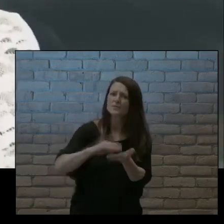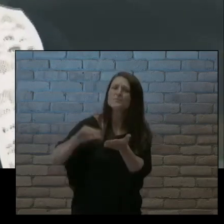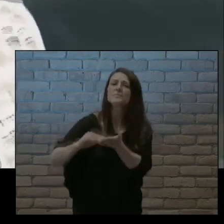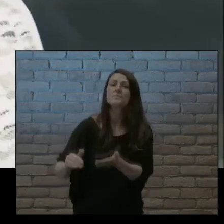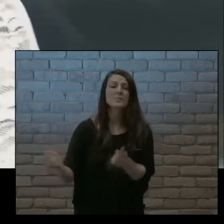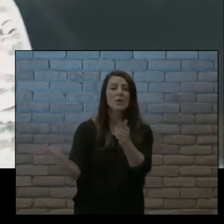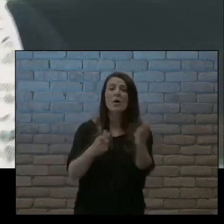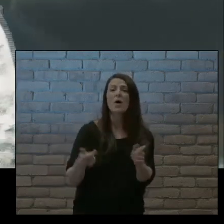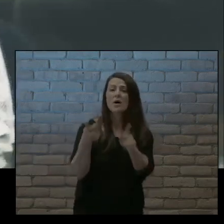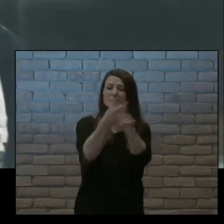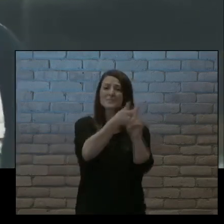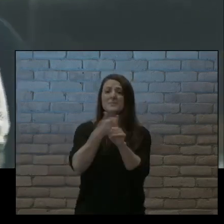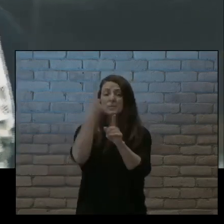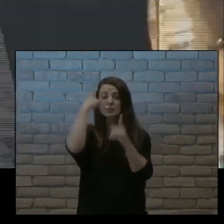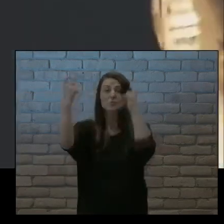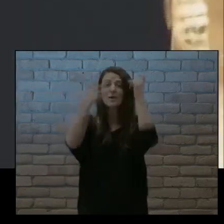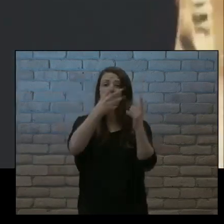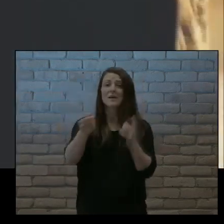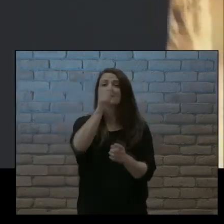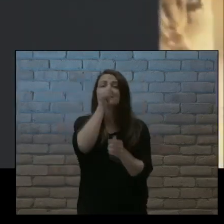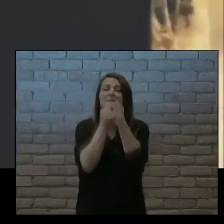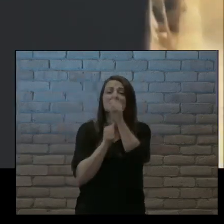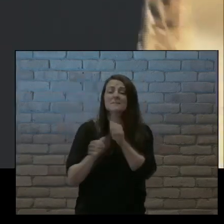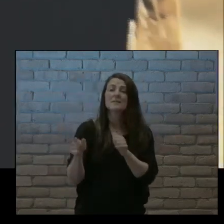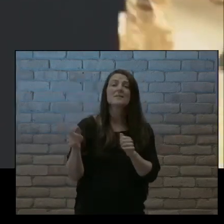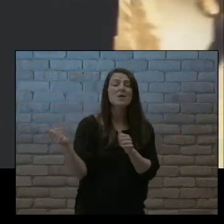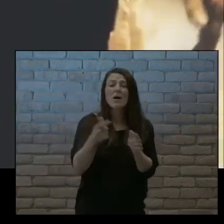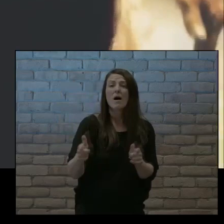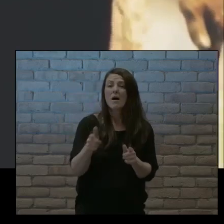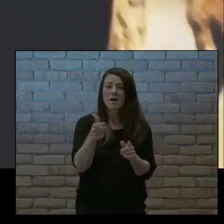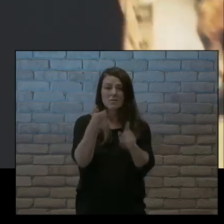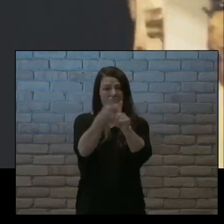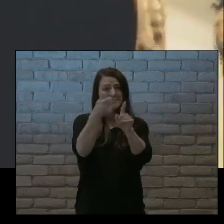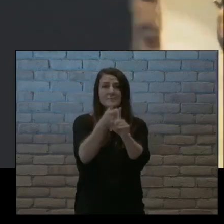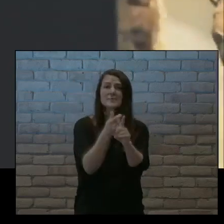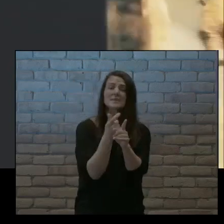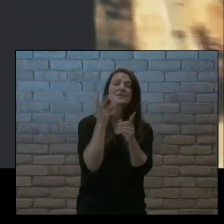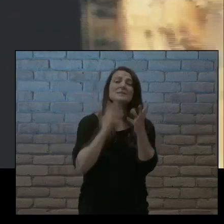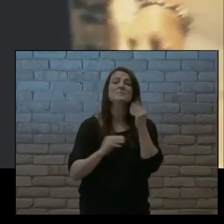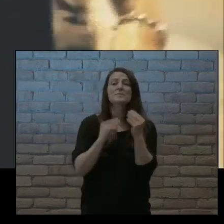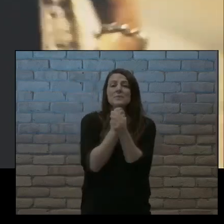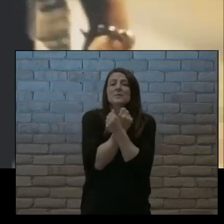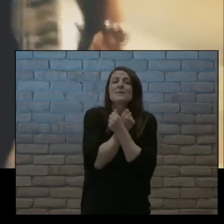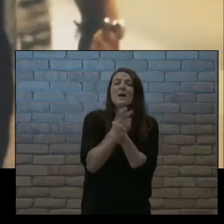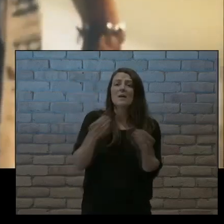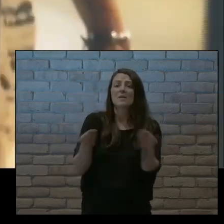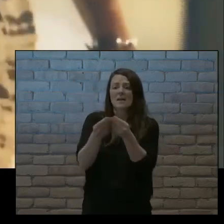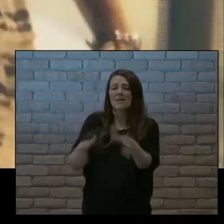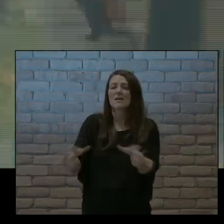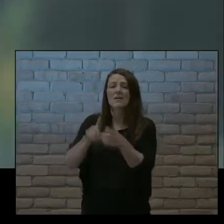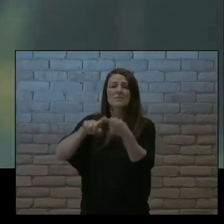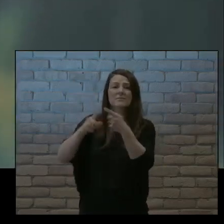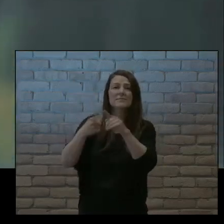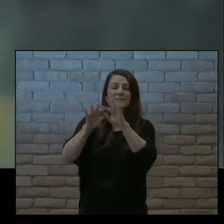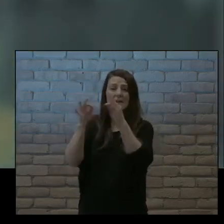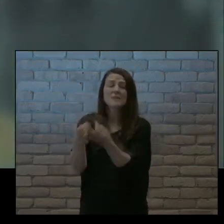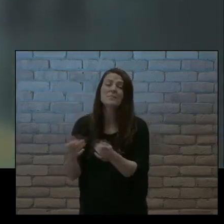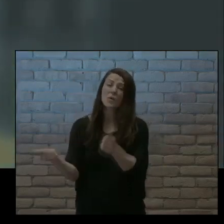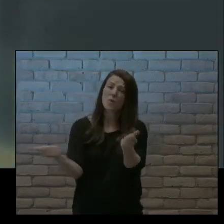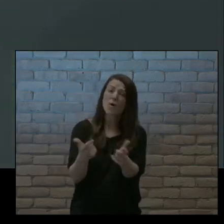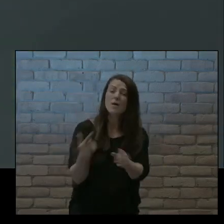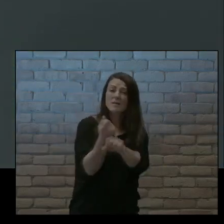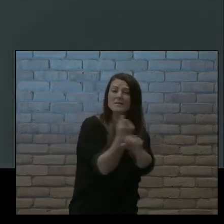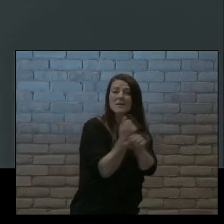who suffer, all who love and lost another, all the chained and all the free, all